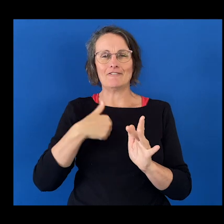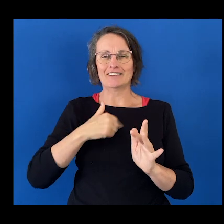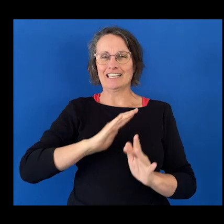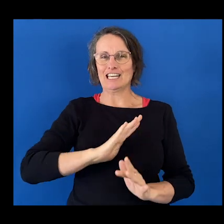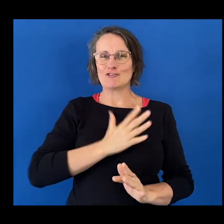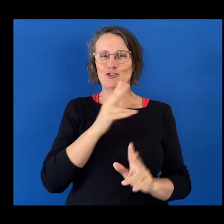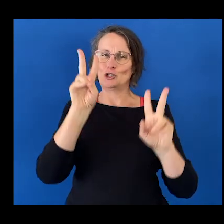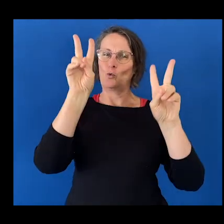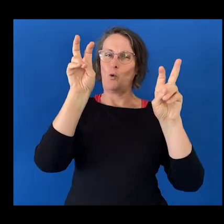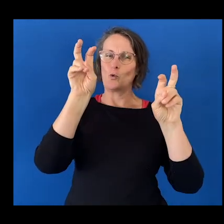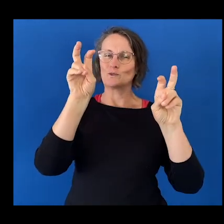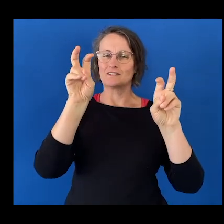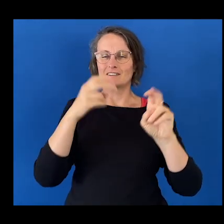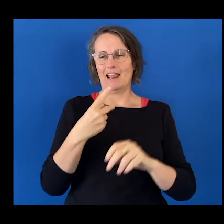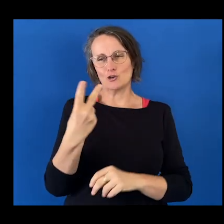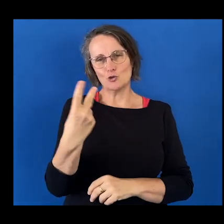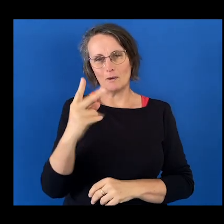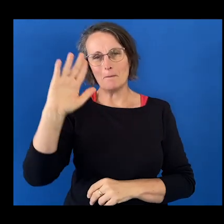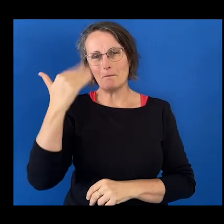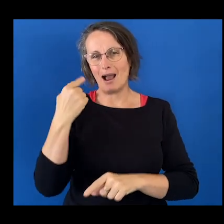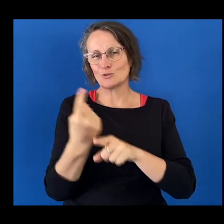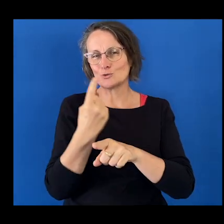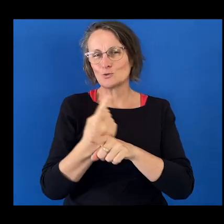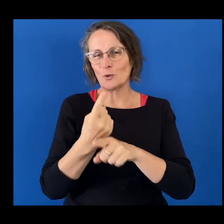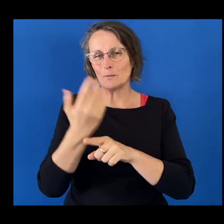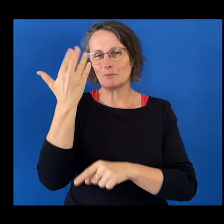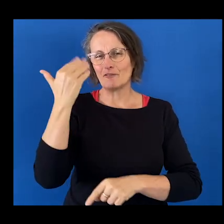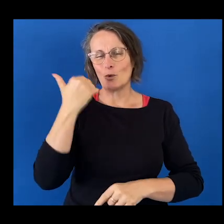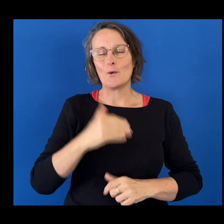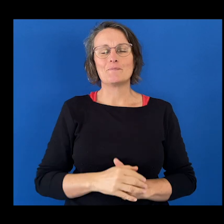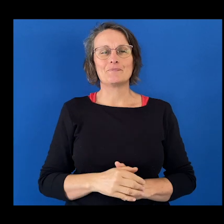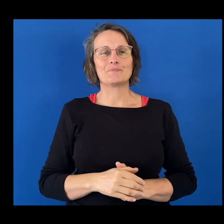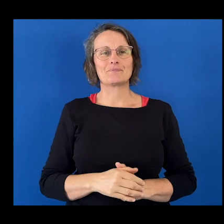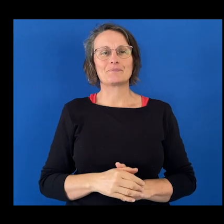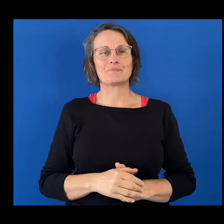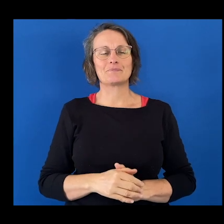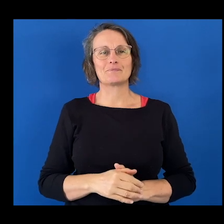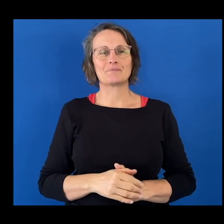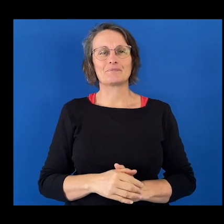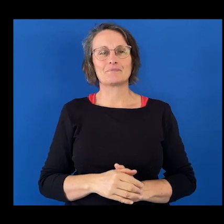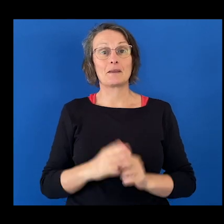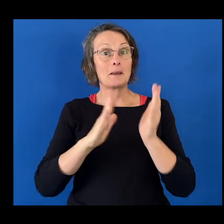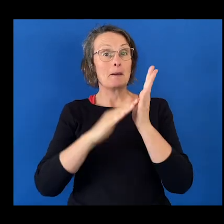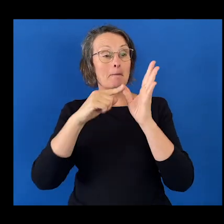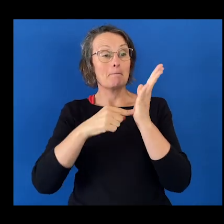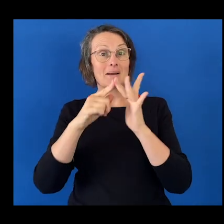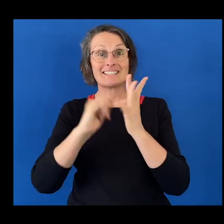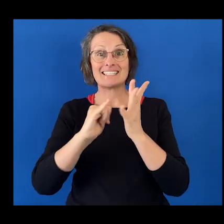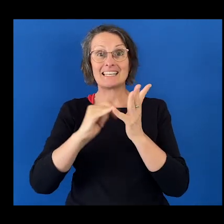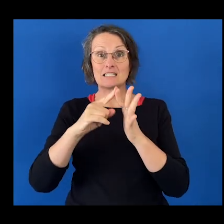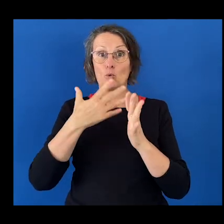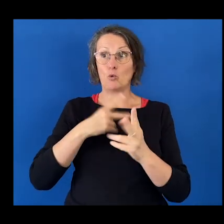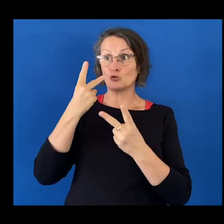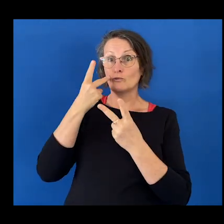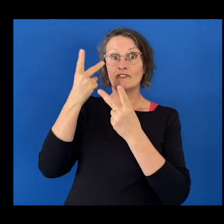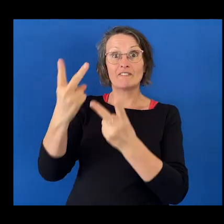to share with you. And Robin, we've talked about this briefly off air, if you will, and that is a quote where Matisse